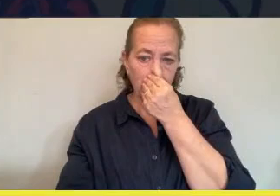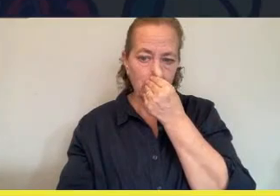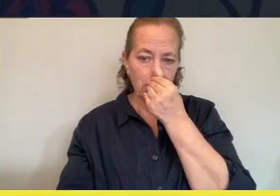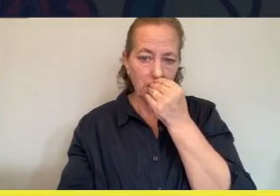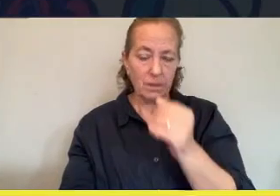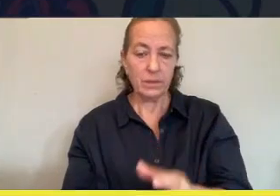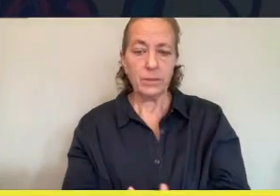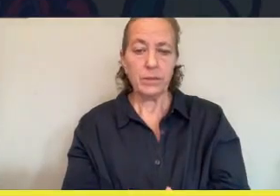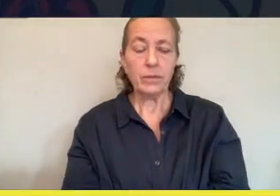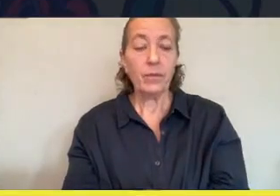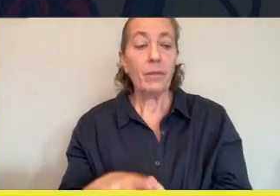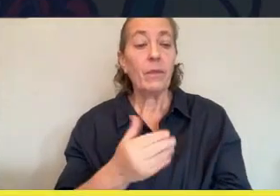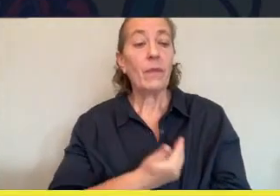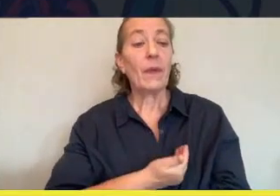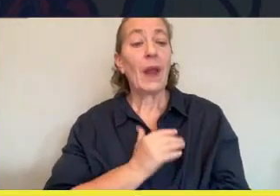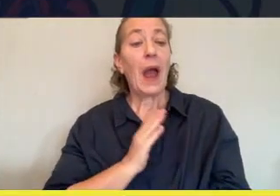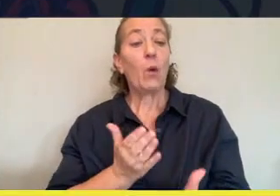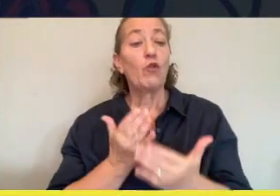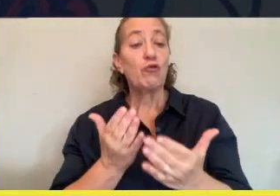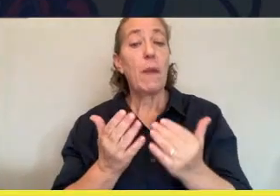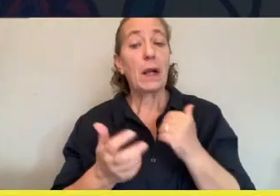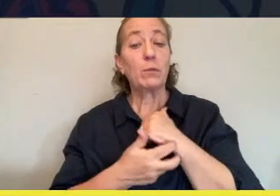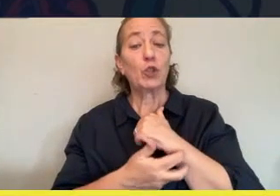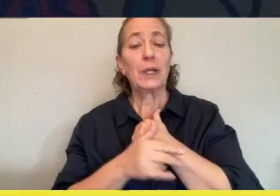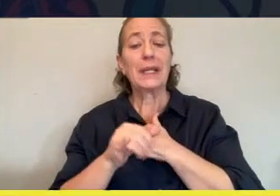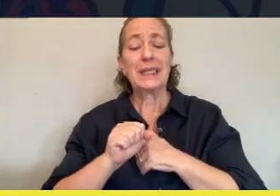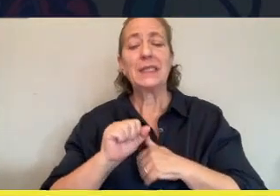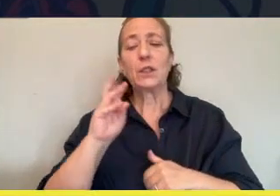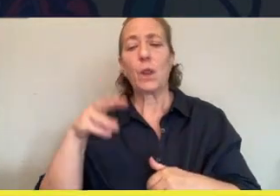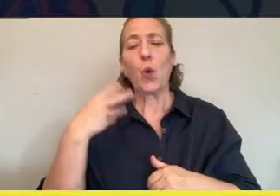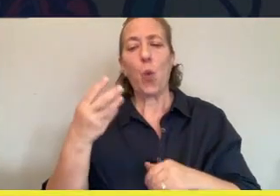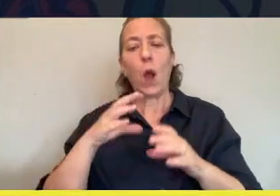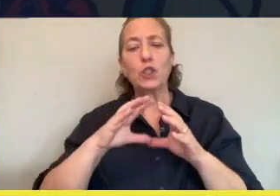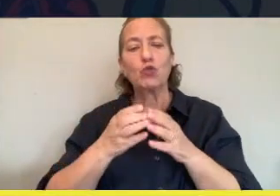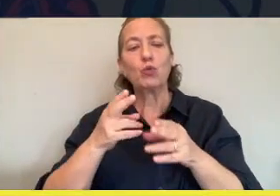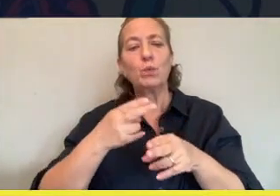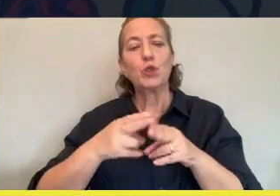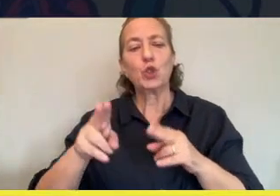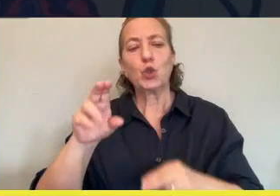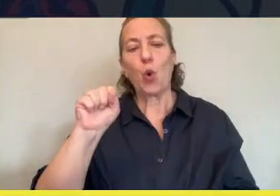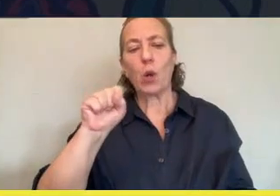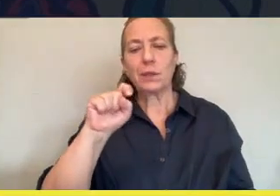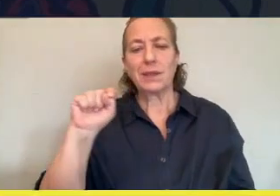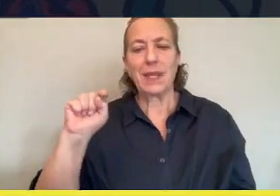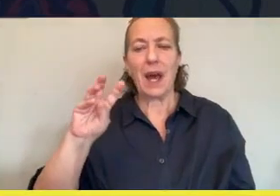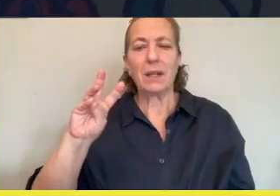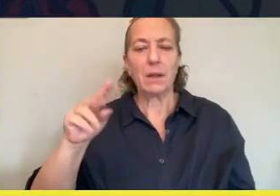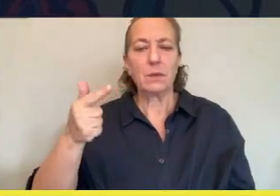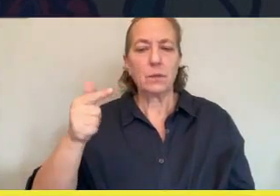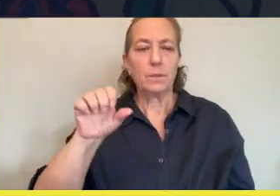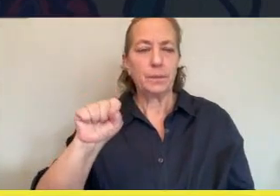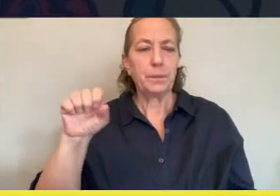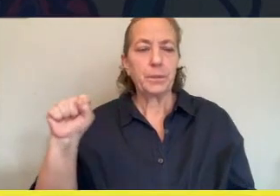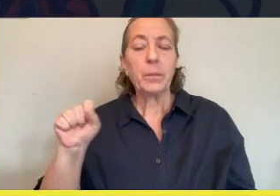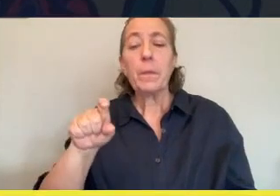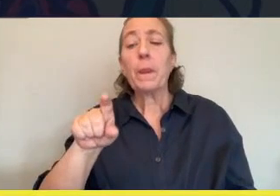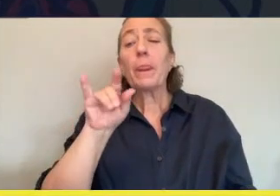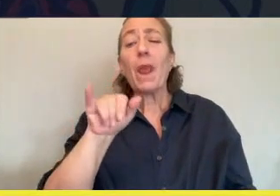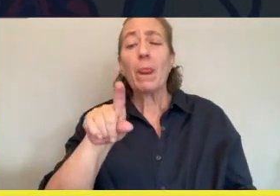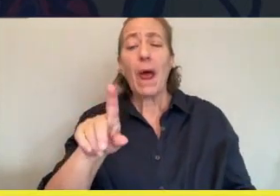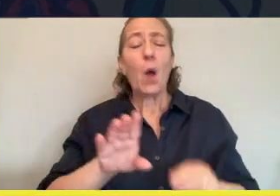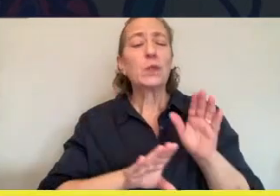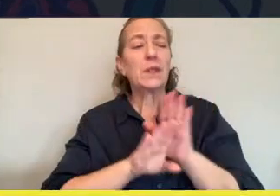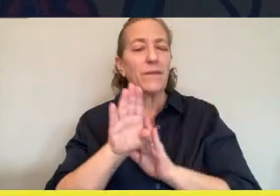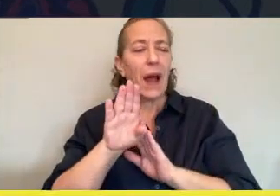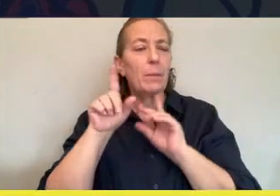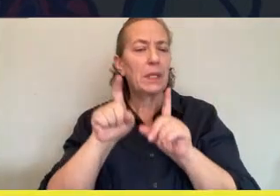Our recommended bridge is the Washington Group short set on functioning. The short set was developed, tested, and adopted for